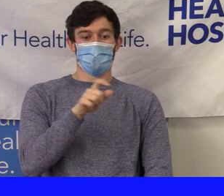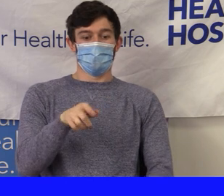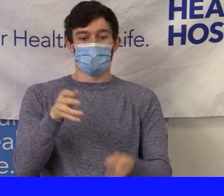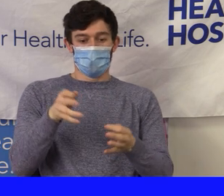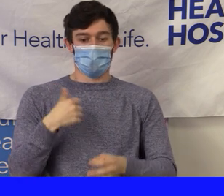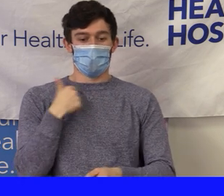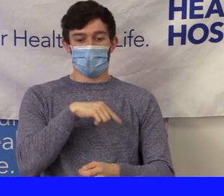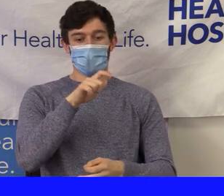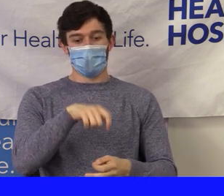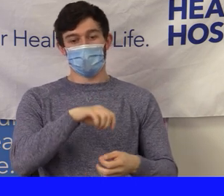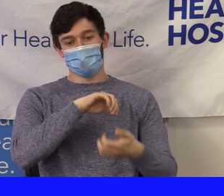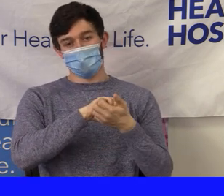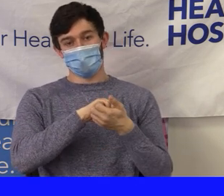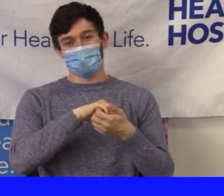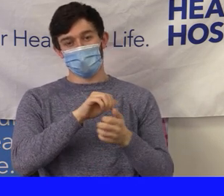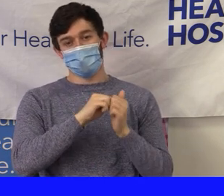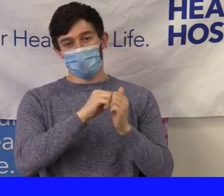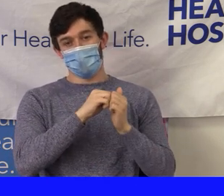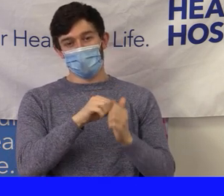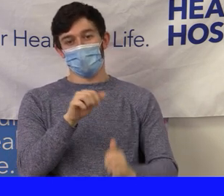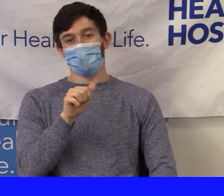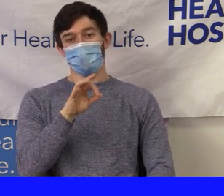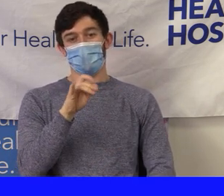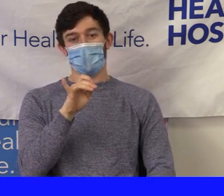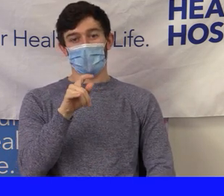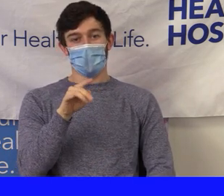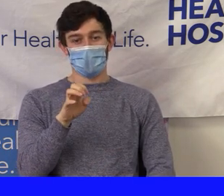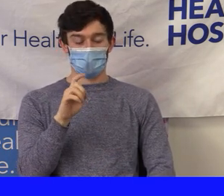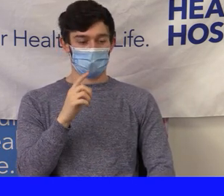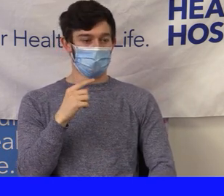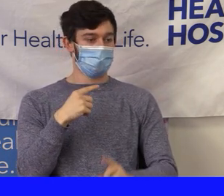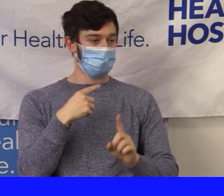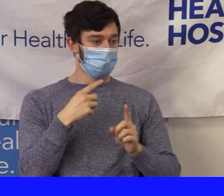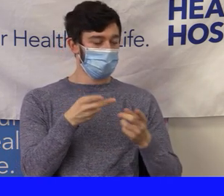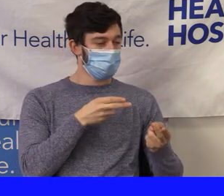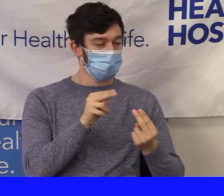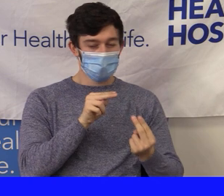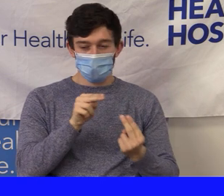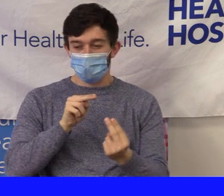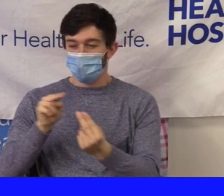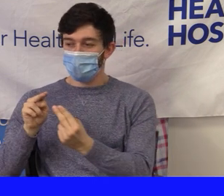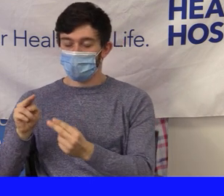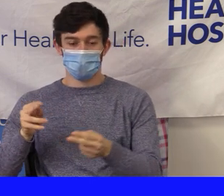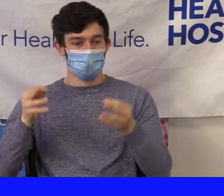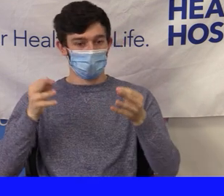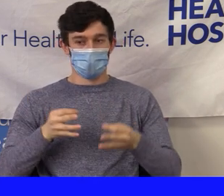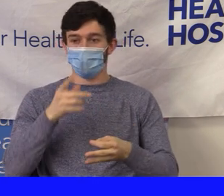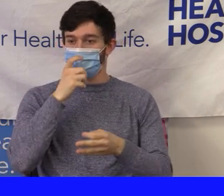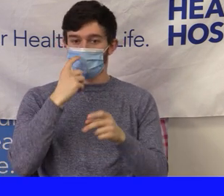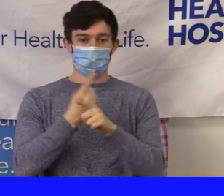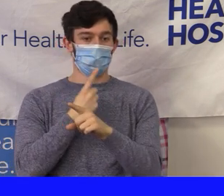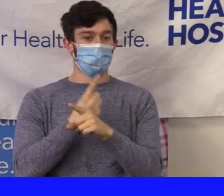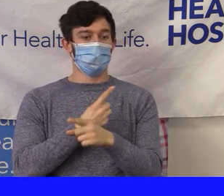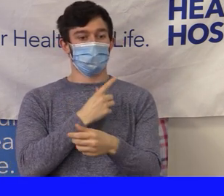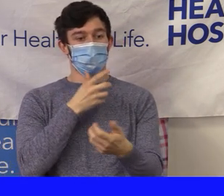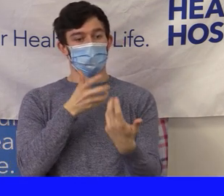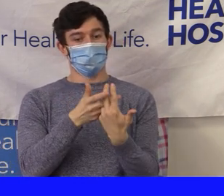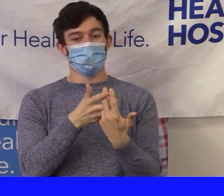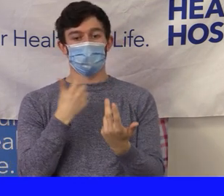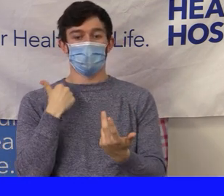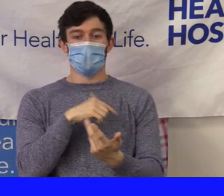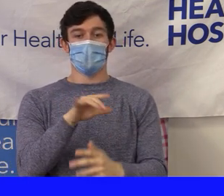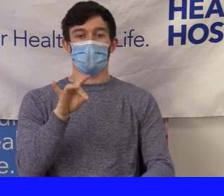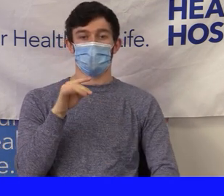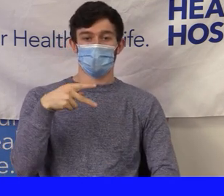that we needed an affiliate. After months of negotiation and determining who would be an appropriate affiliate, we